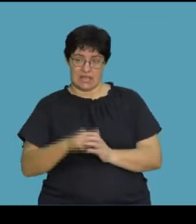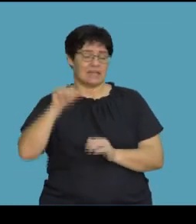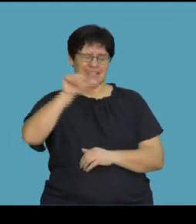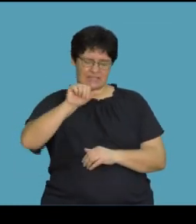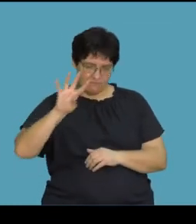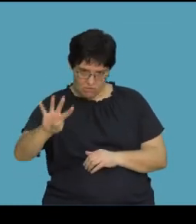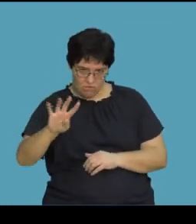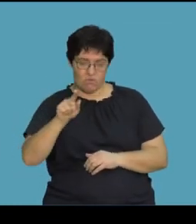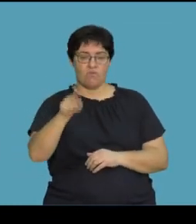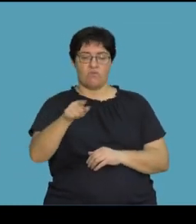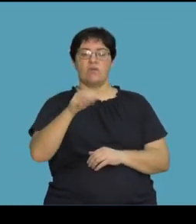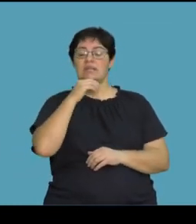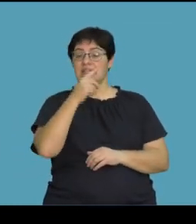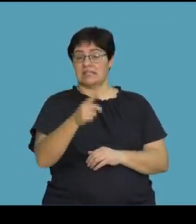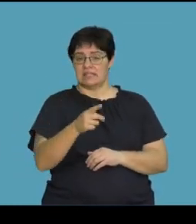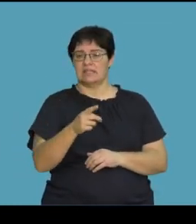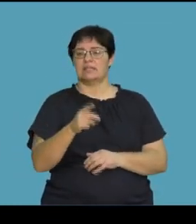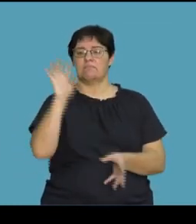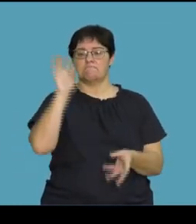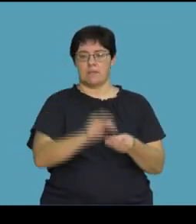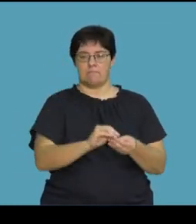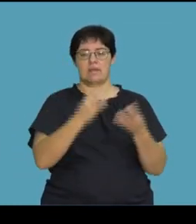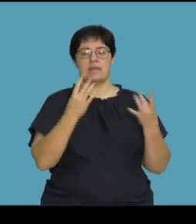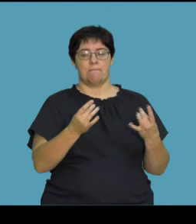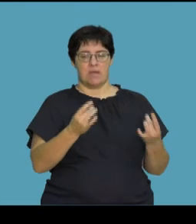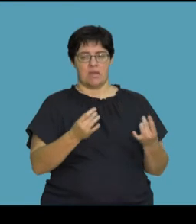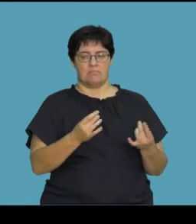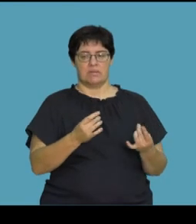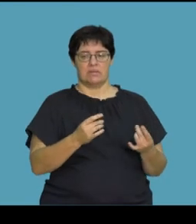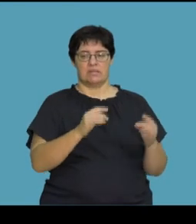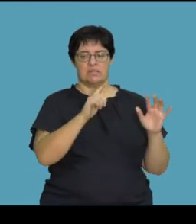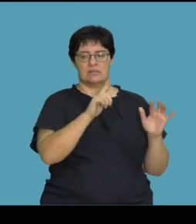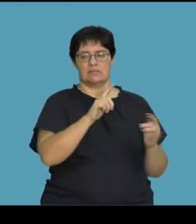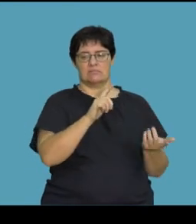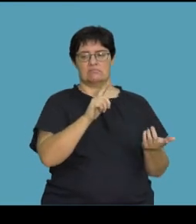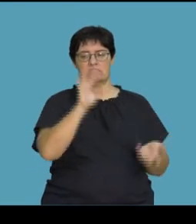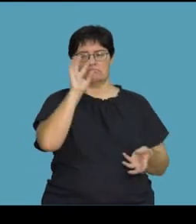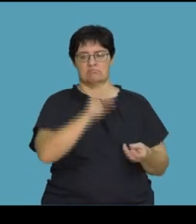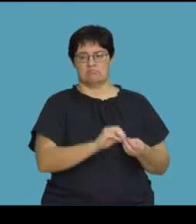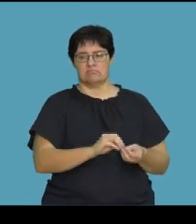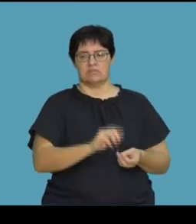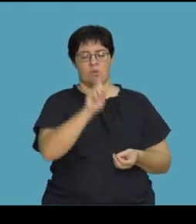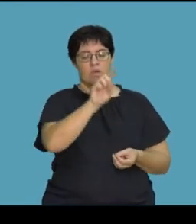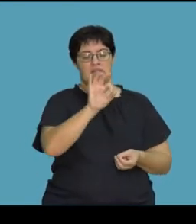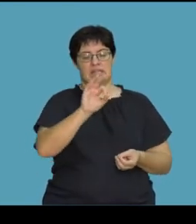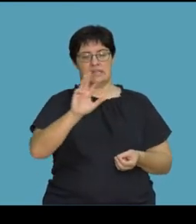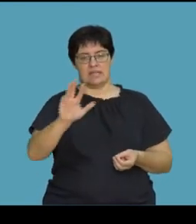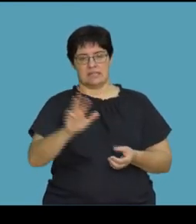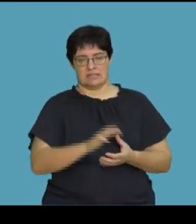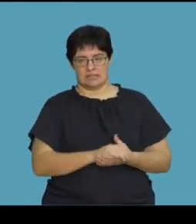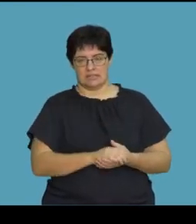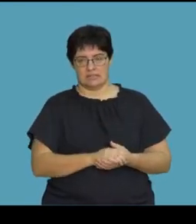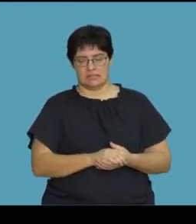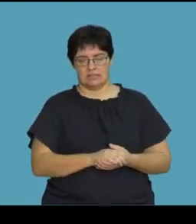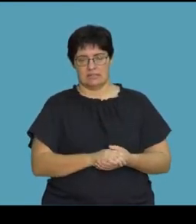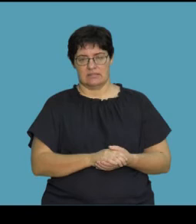will then be 64, and then you can add these numbers. This will just be the 9 there, add these 2, it